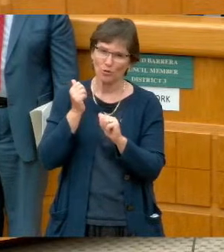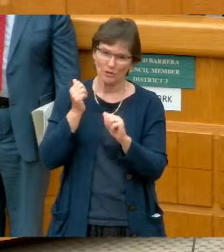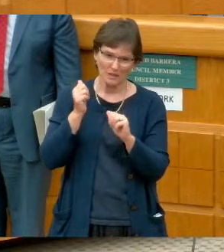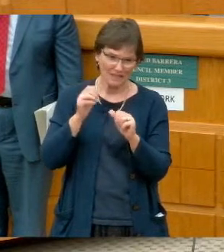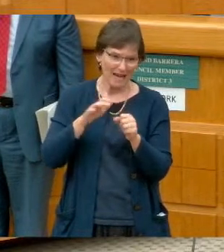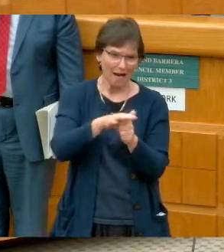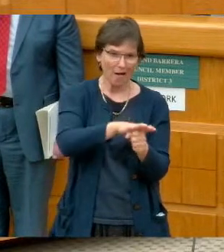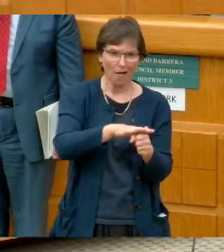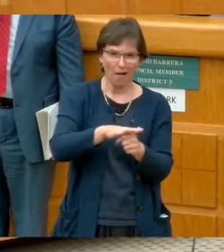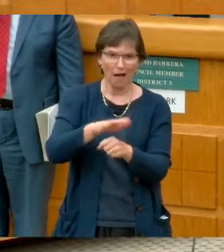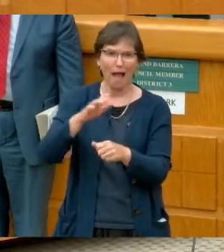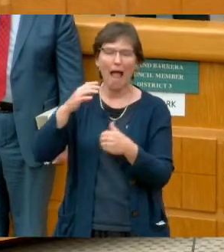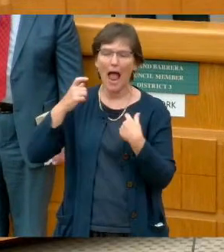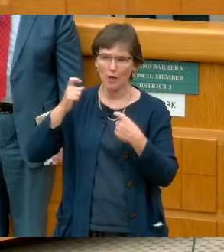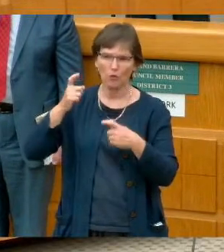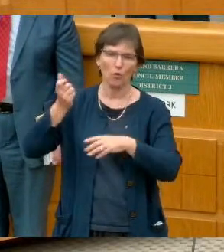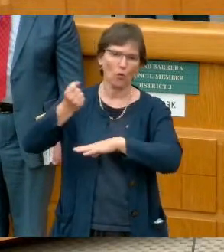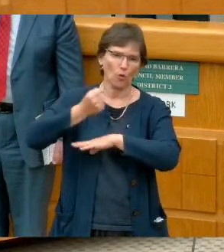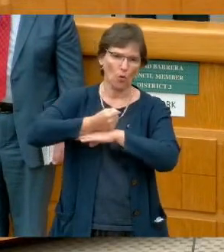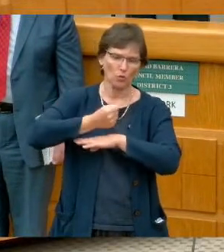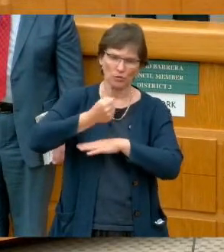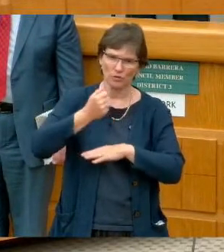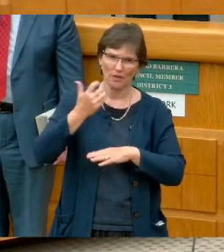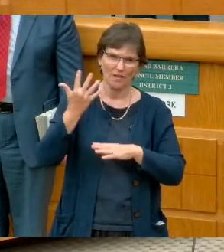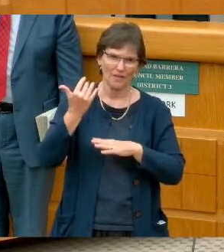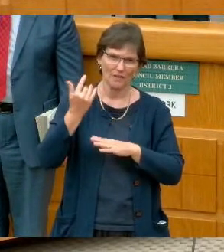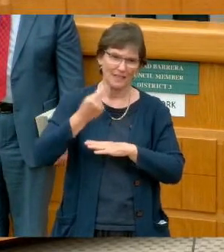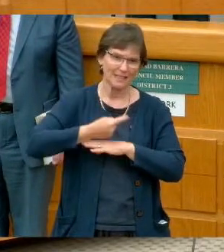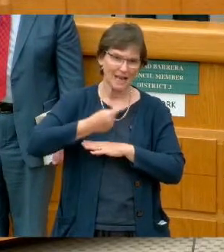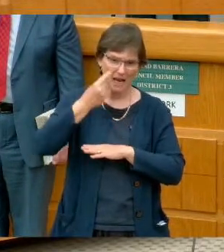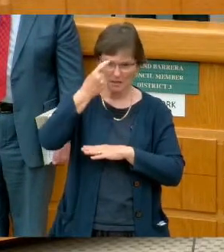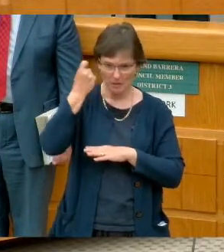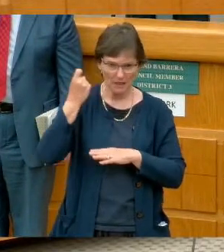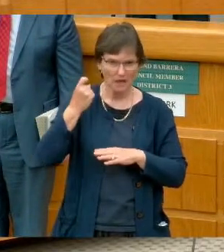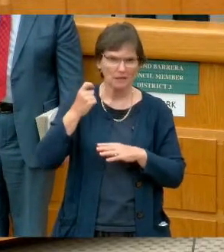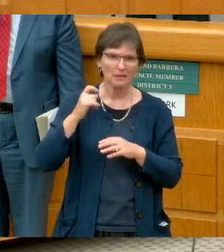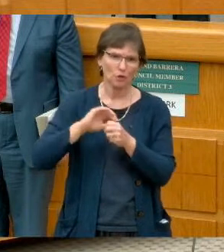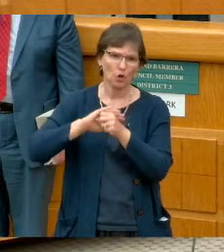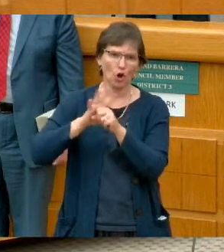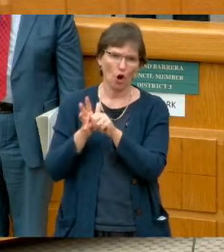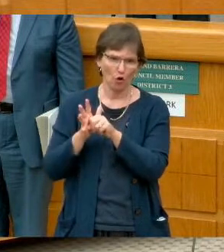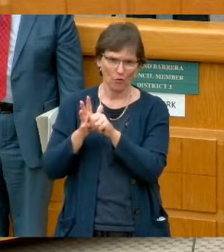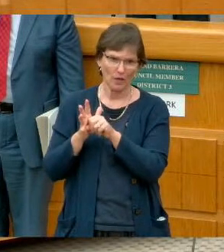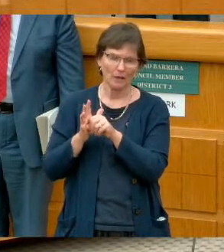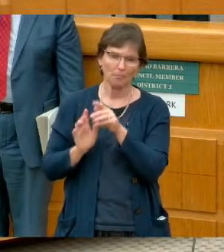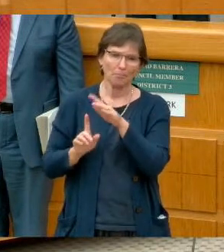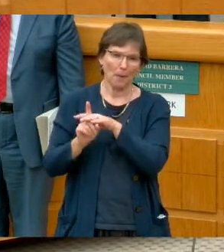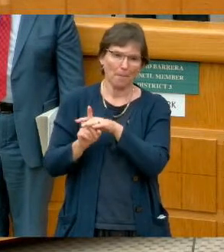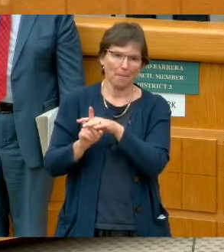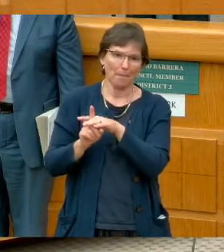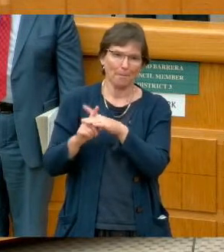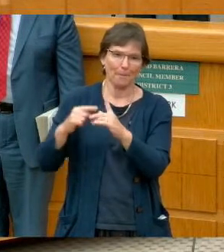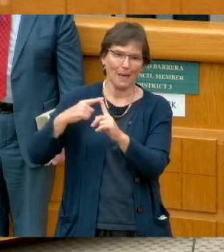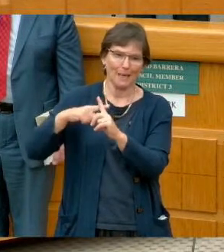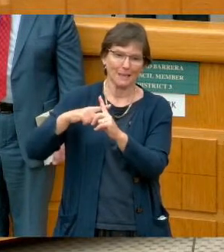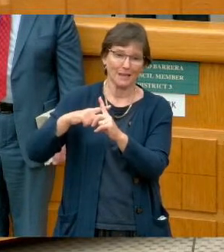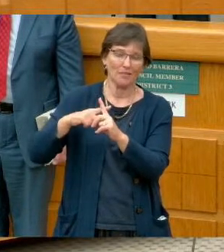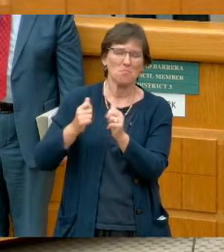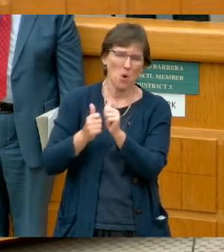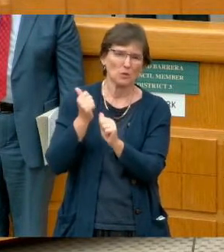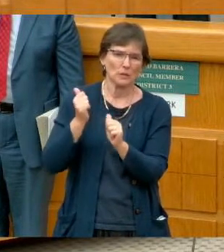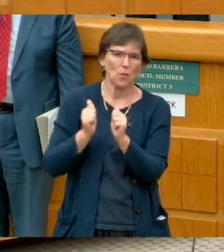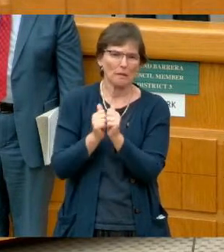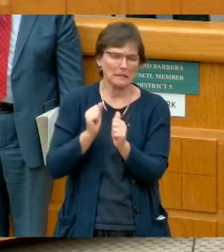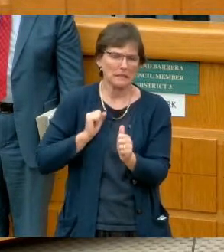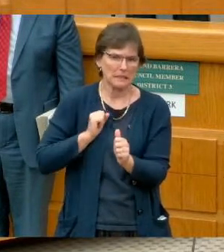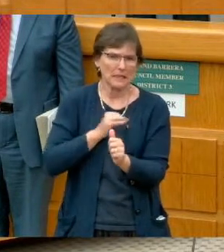had to be closed down for 15 days, and one, I think we had to do it twice because of some COVID